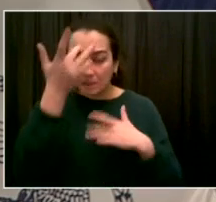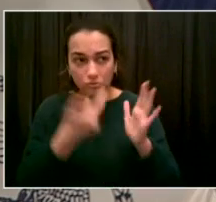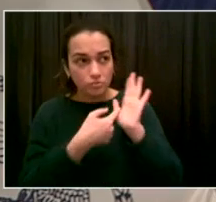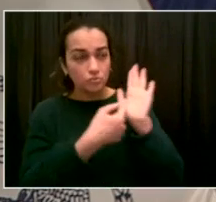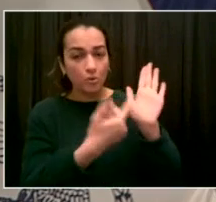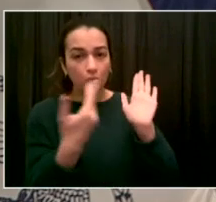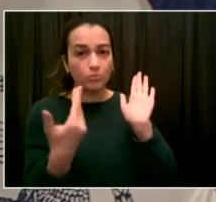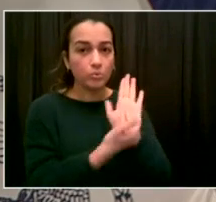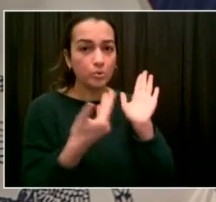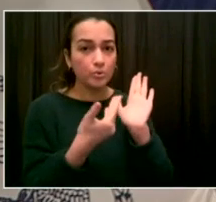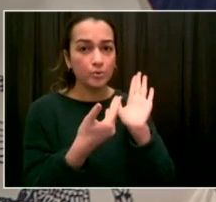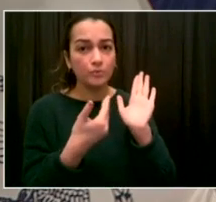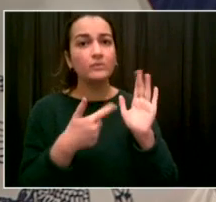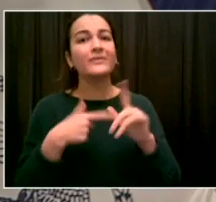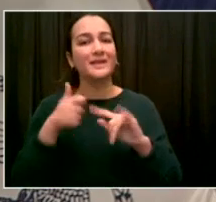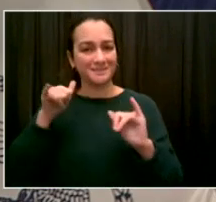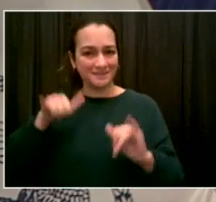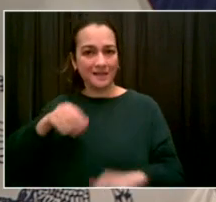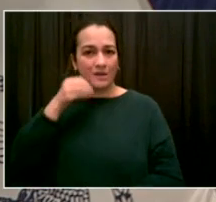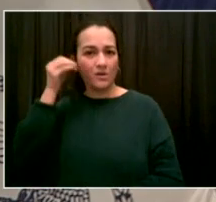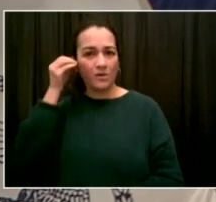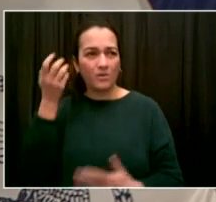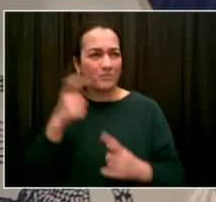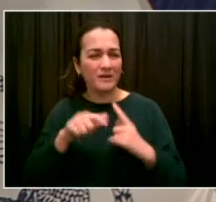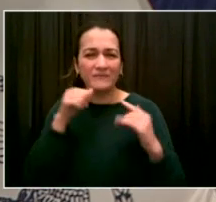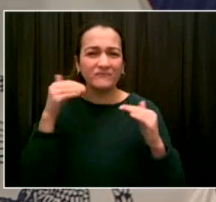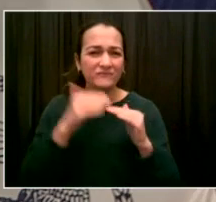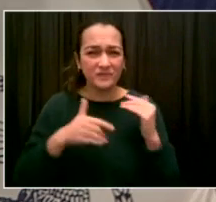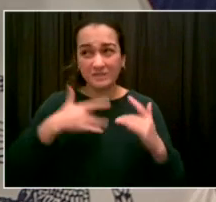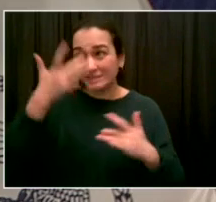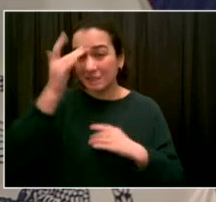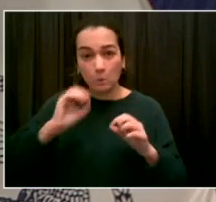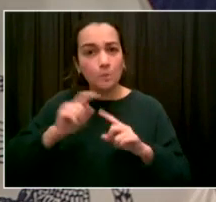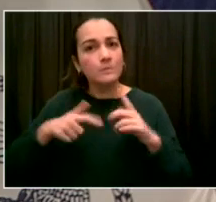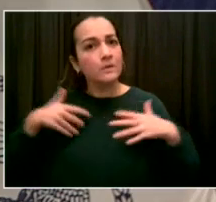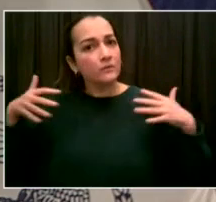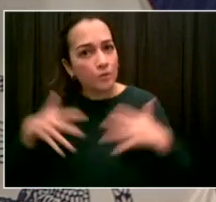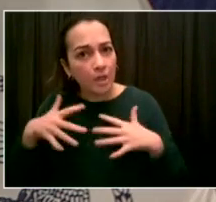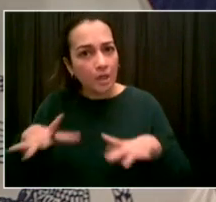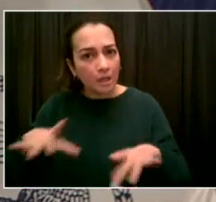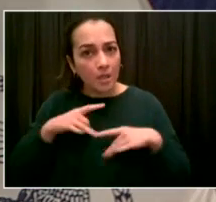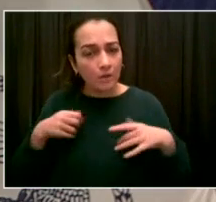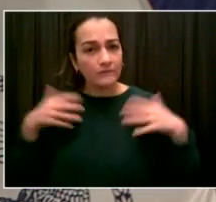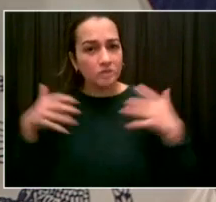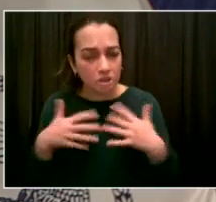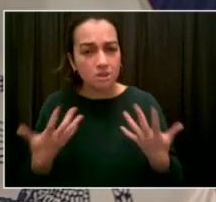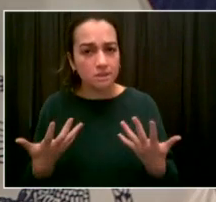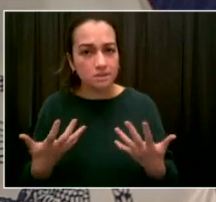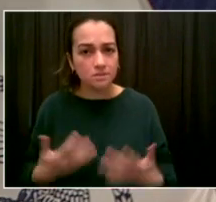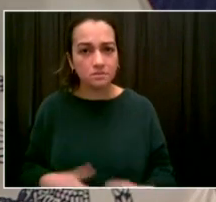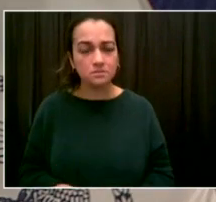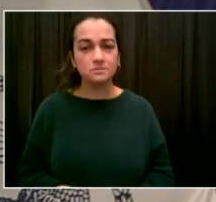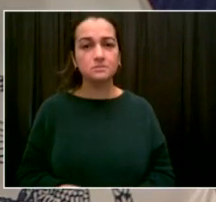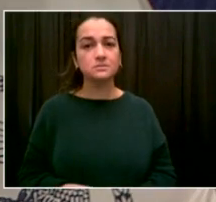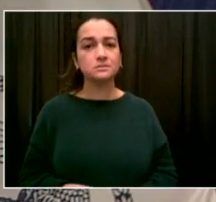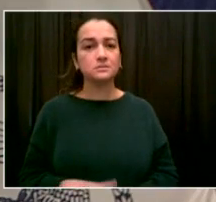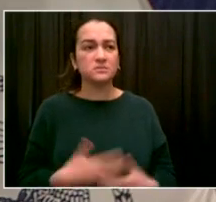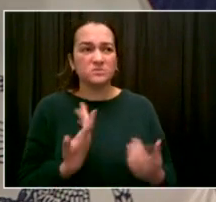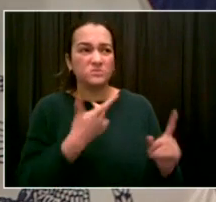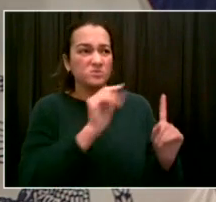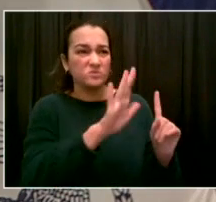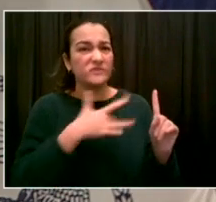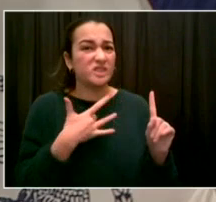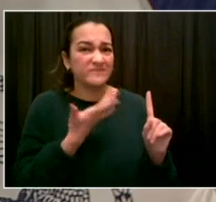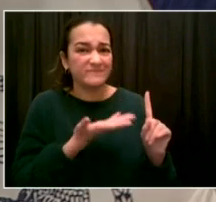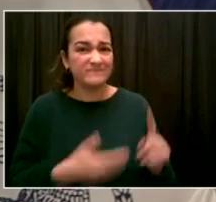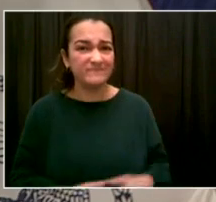standard within that. So do you want to address that? I know you have hundreds of thousands of city employees who at least according to what I'm